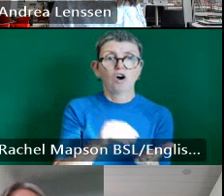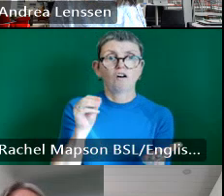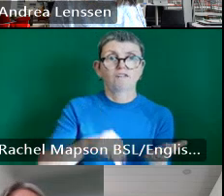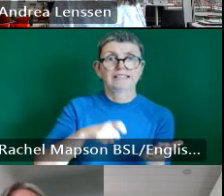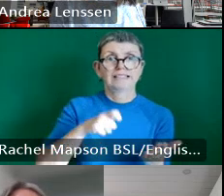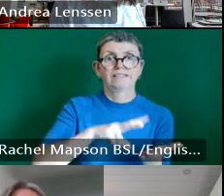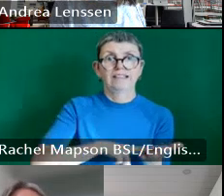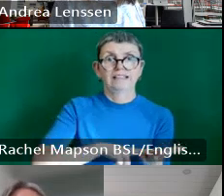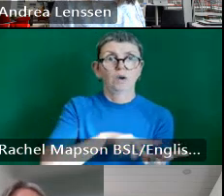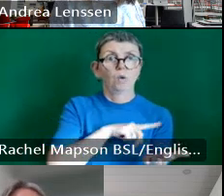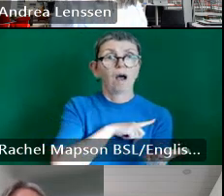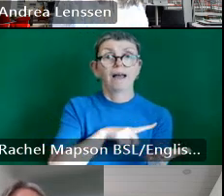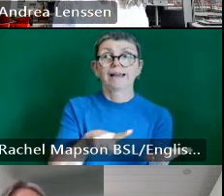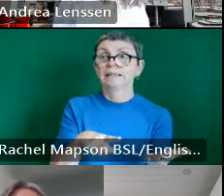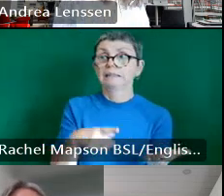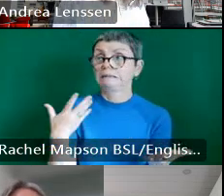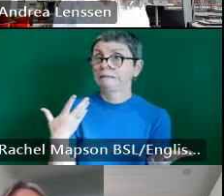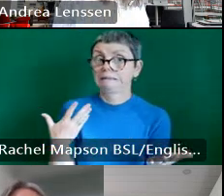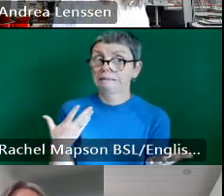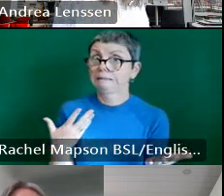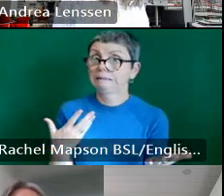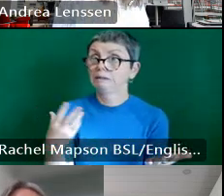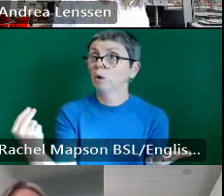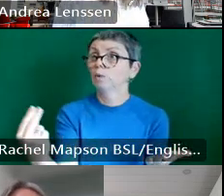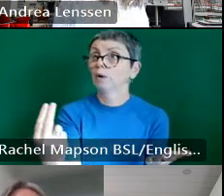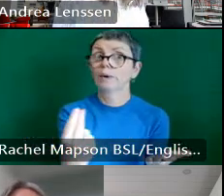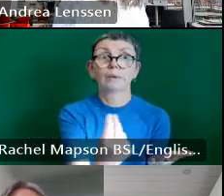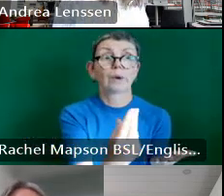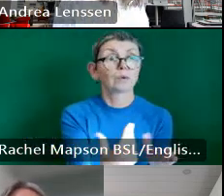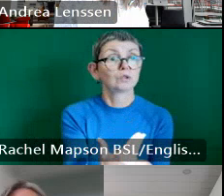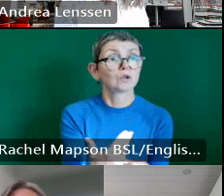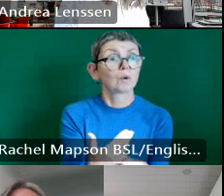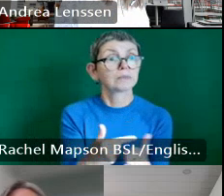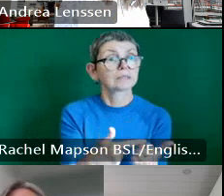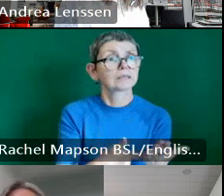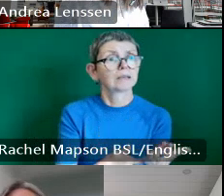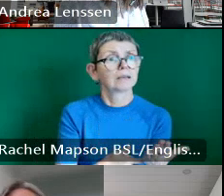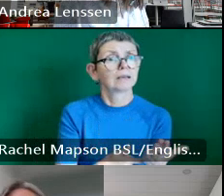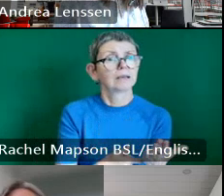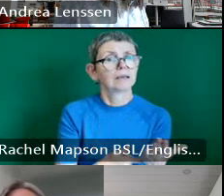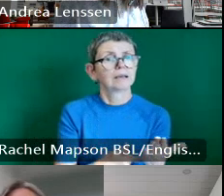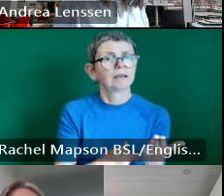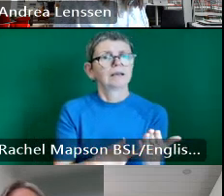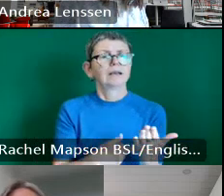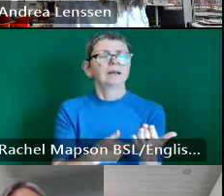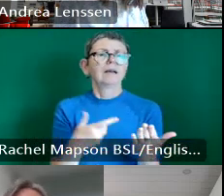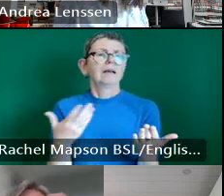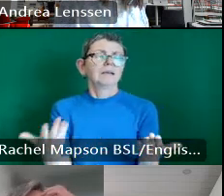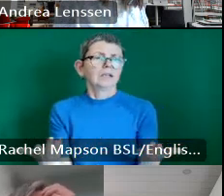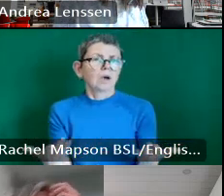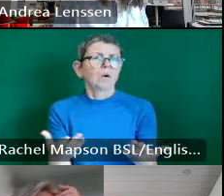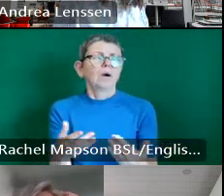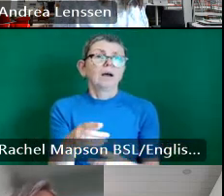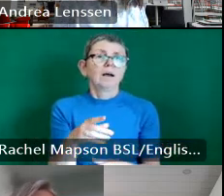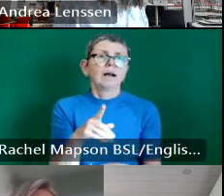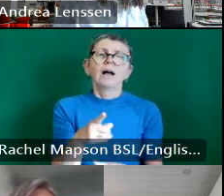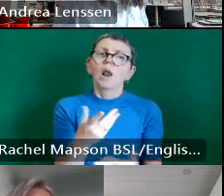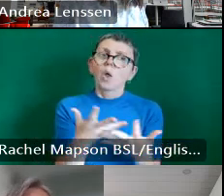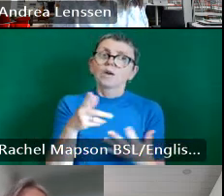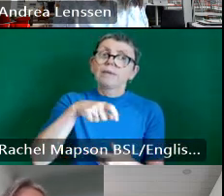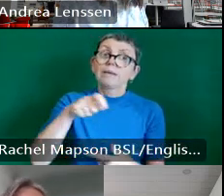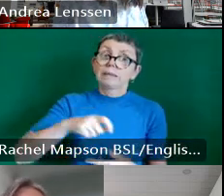Scotland, because when we talk through these, it's a lot of people decide, oh, well, that was England, oh, that happened in America, that doesn't happen here. No,